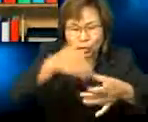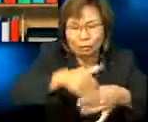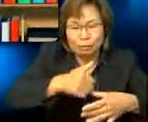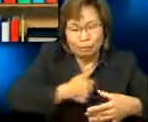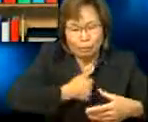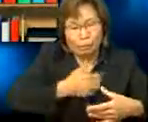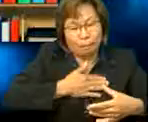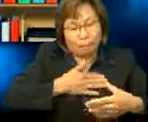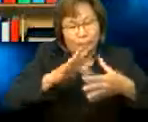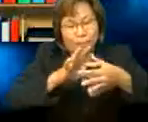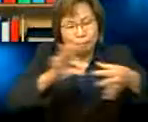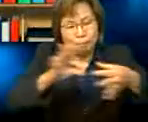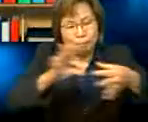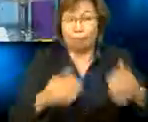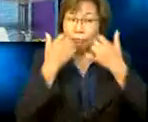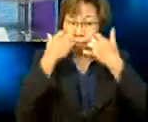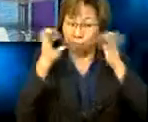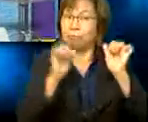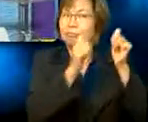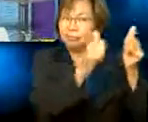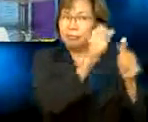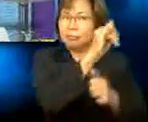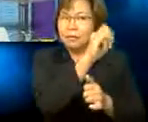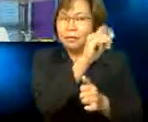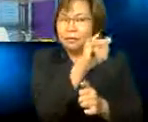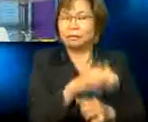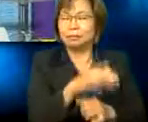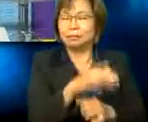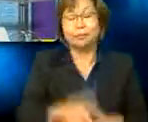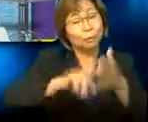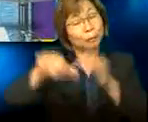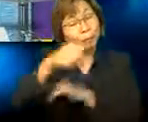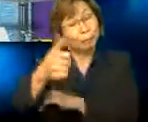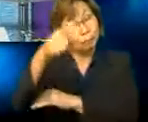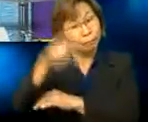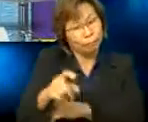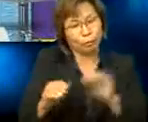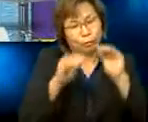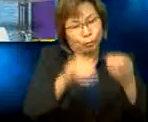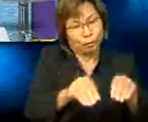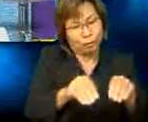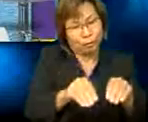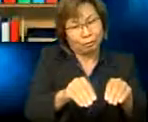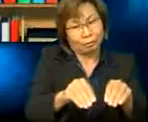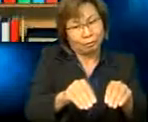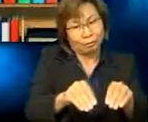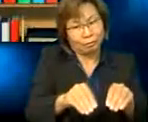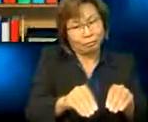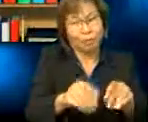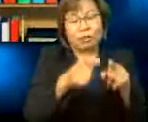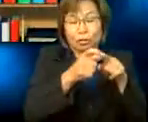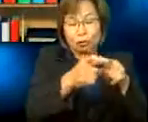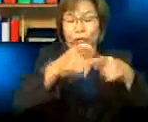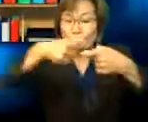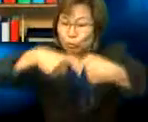in my sentences. Excellent, Siti. Now, what else has to be put into account? The